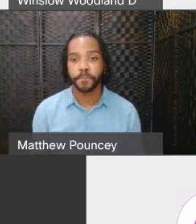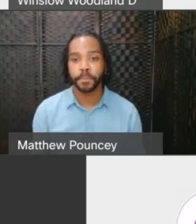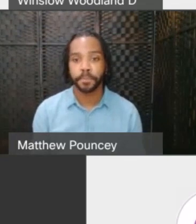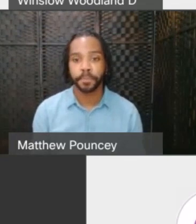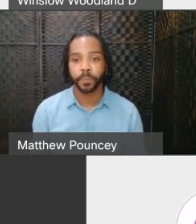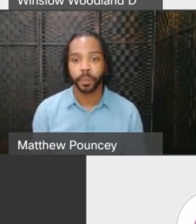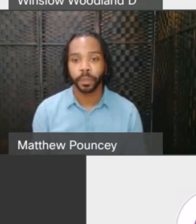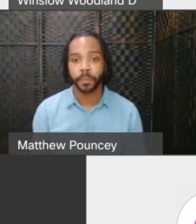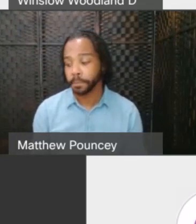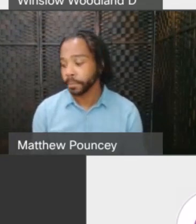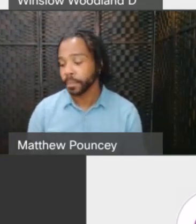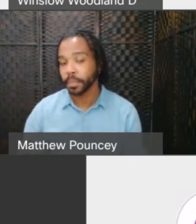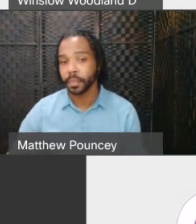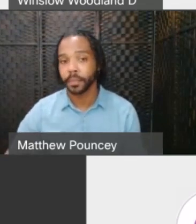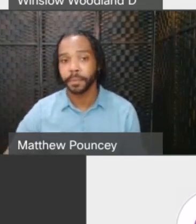Any questions?